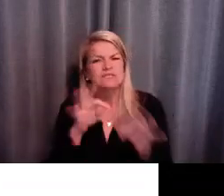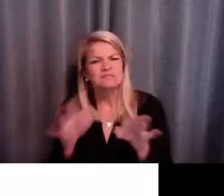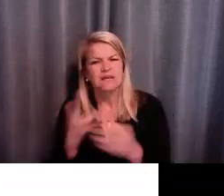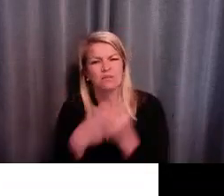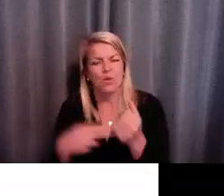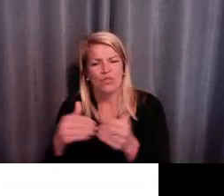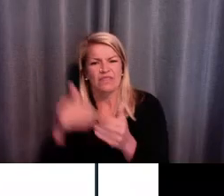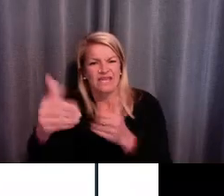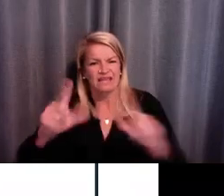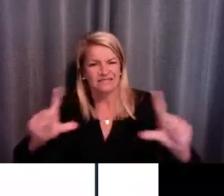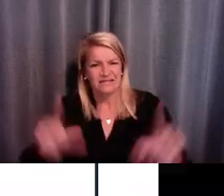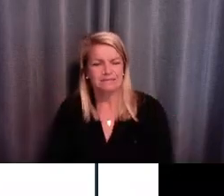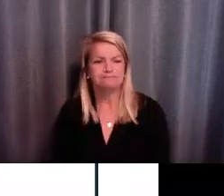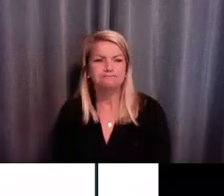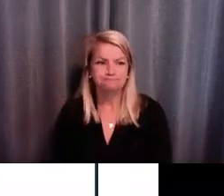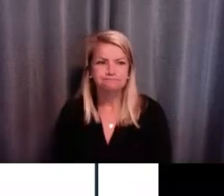please.